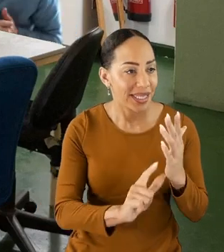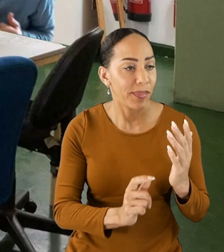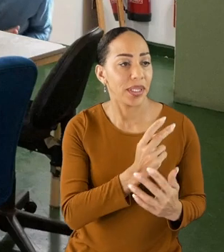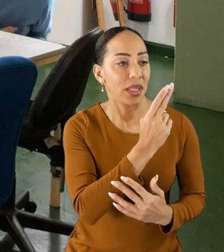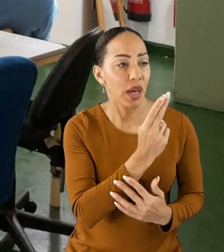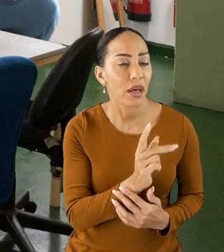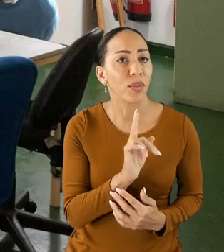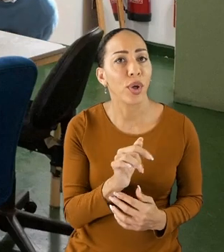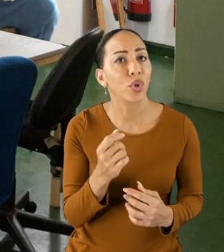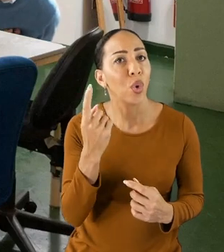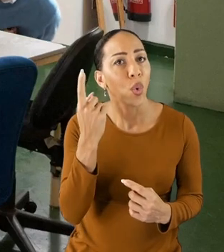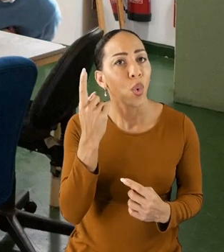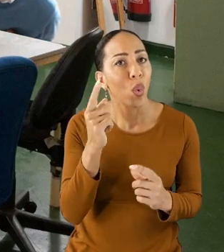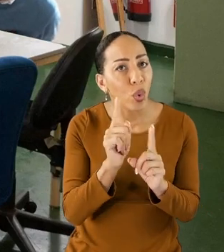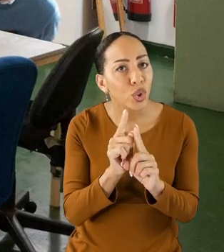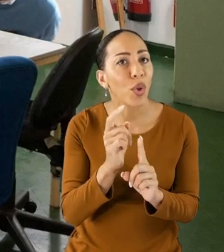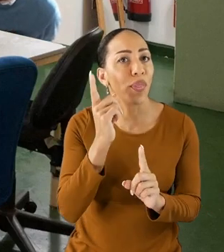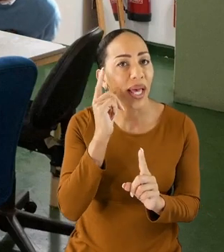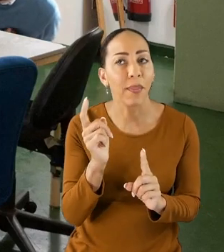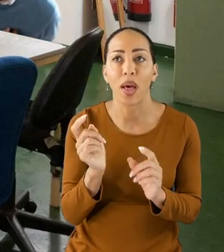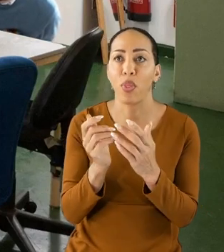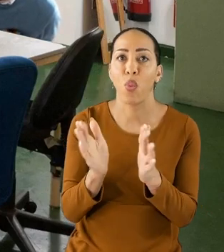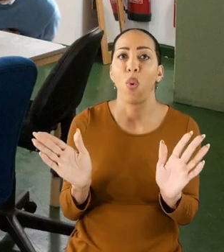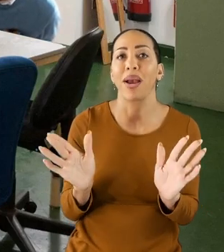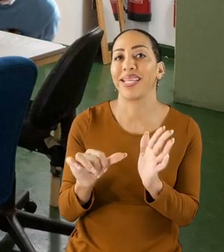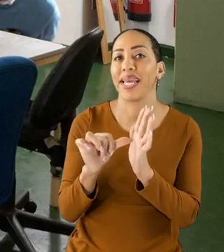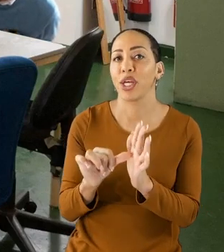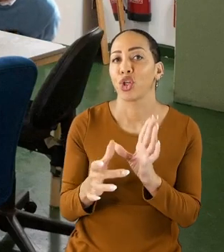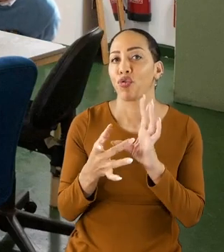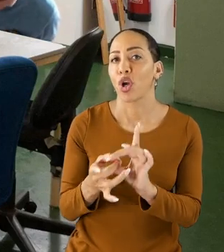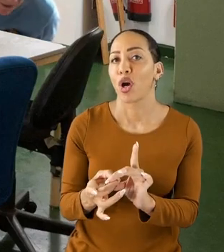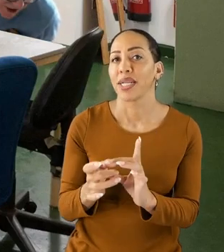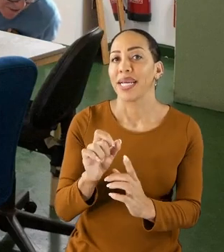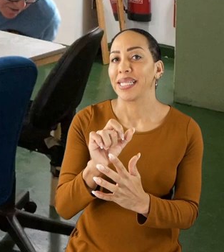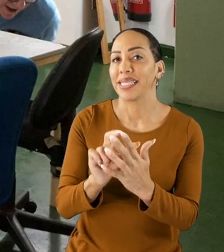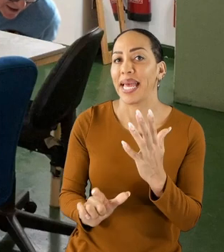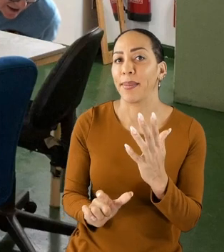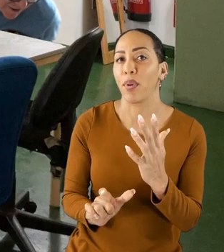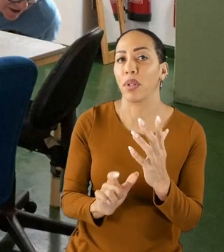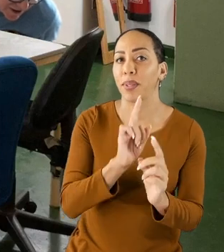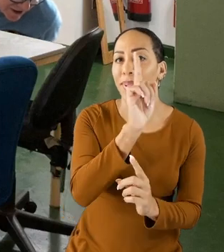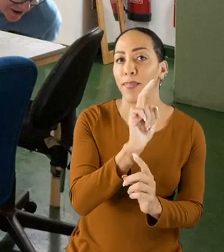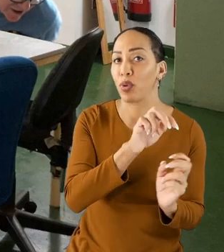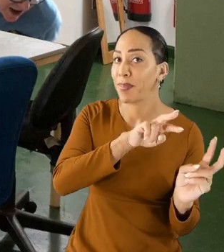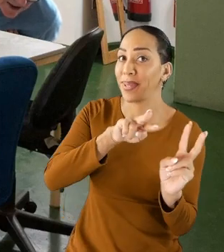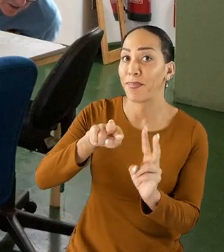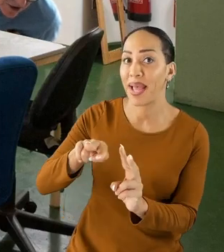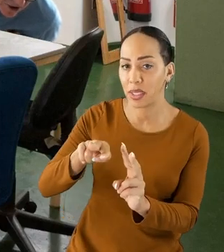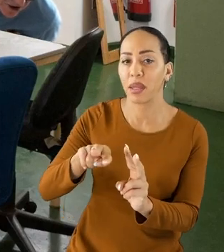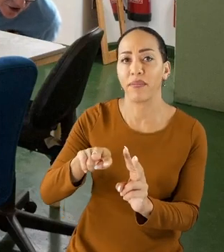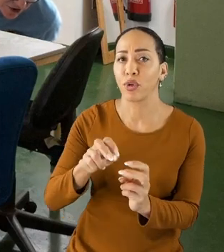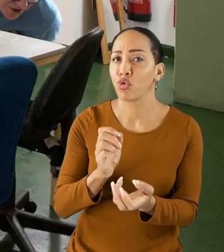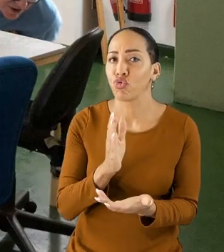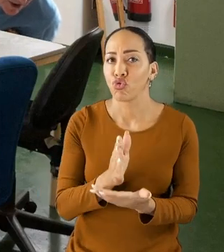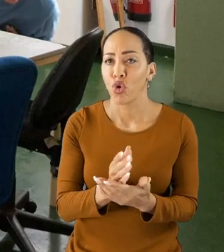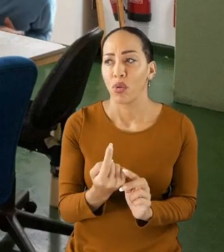maintain disability arts, but also the wider issue of the disability perspective. And that it's